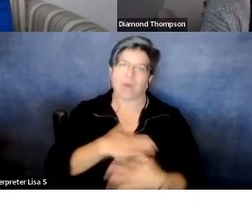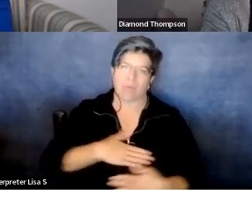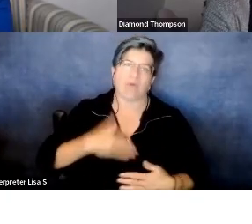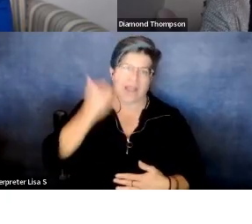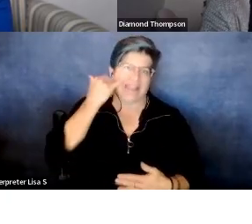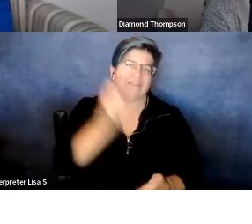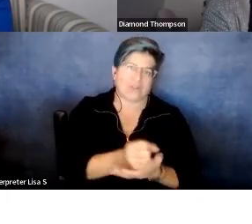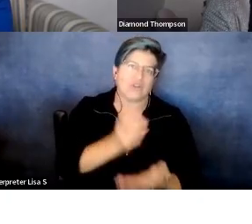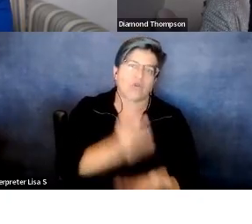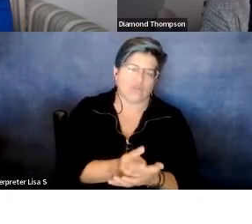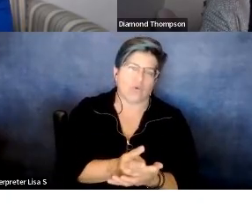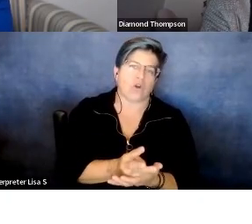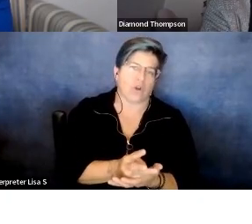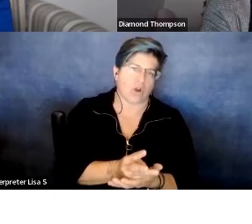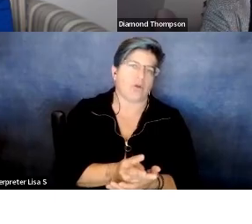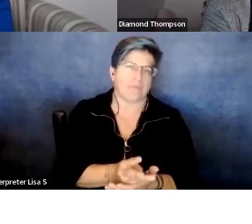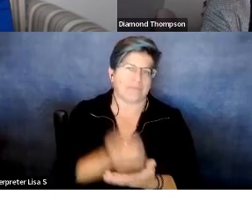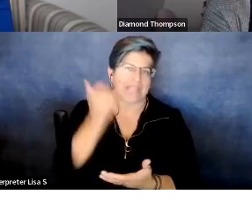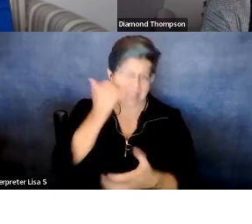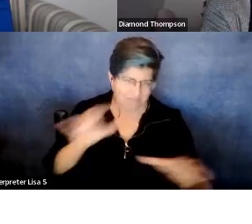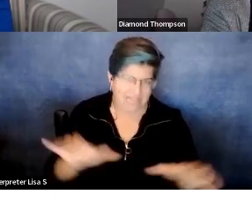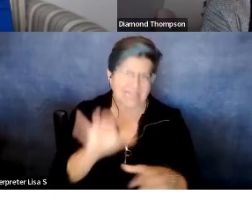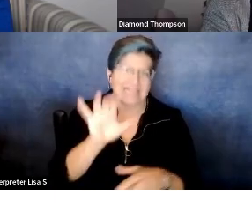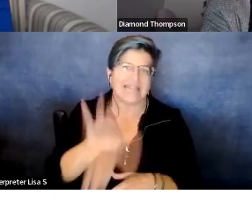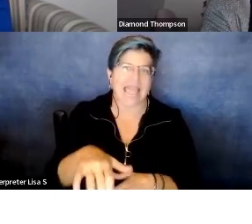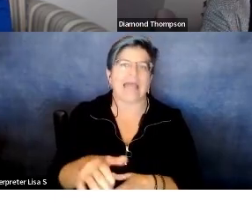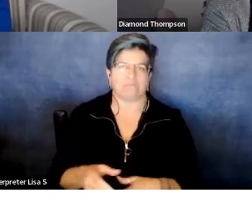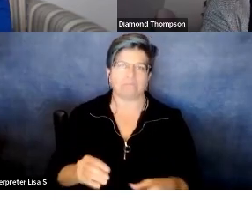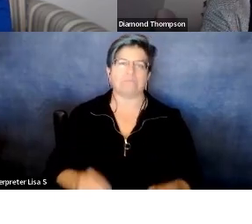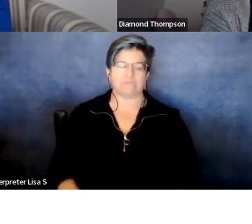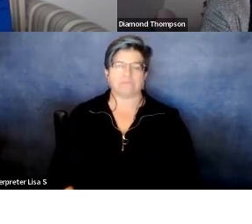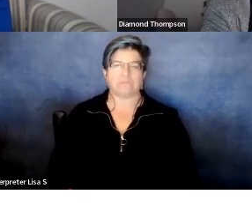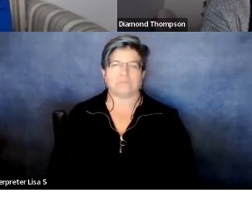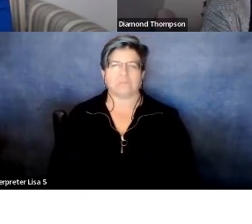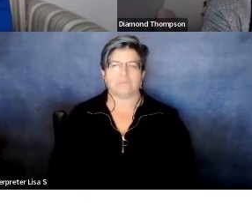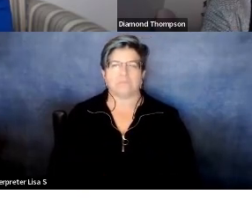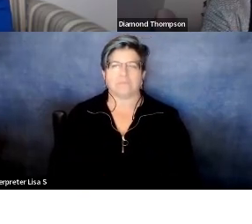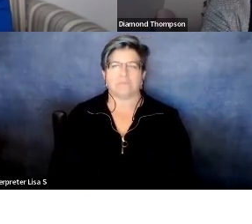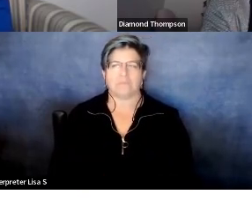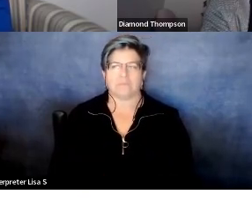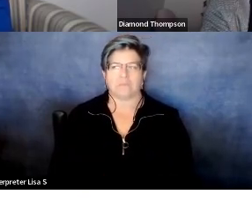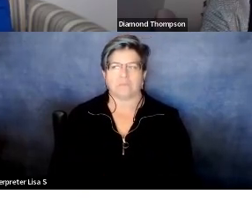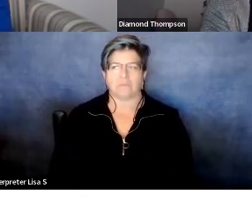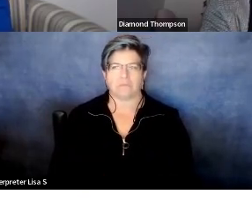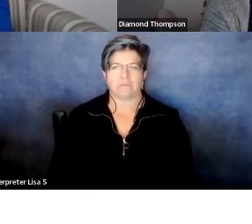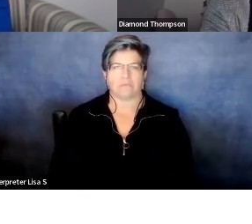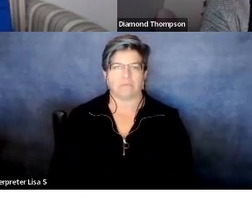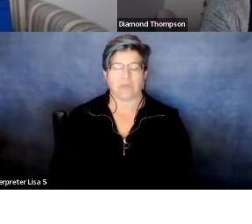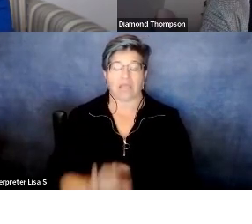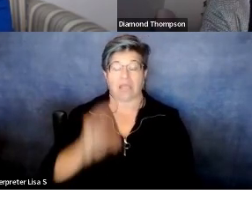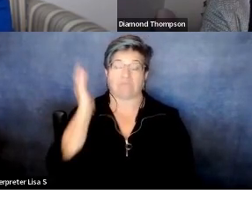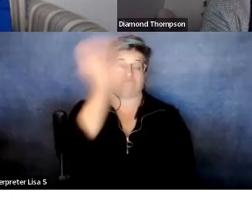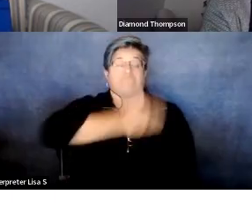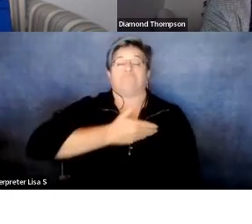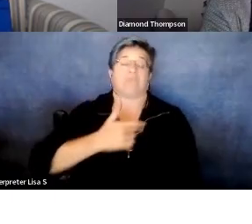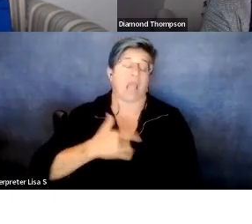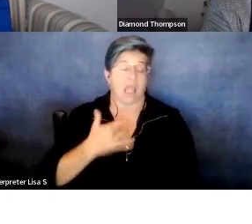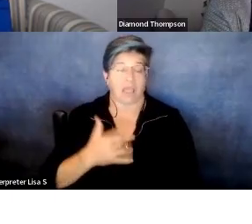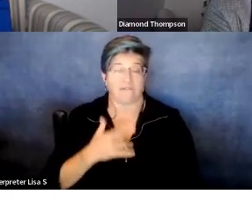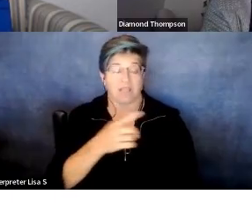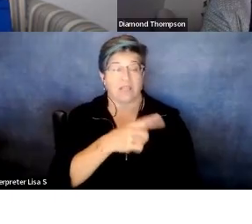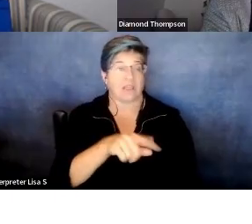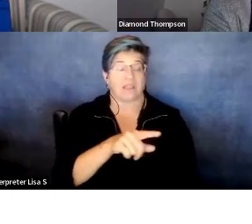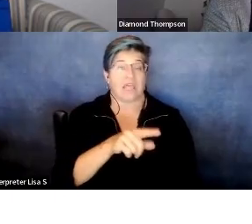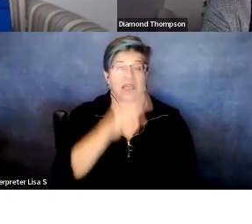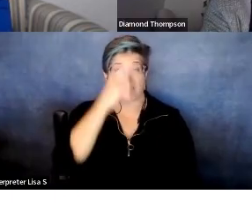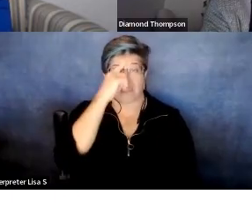worker if they did that. And that's like overlooked. I feel like they think just